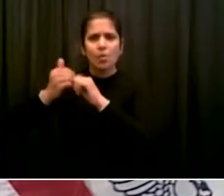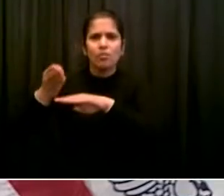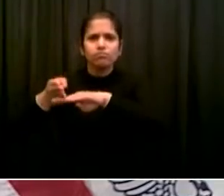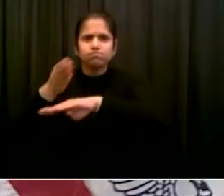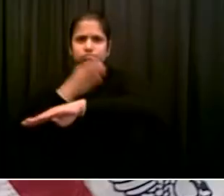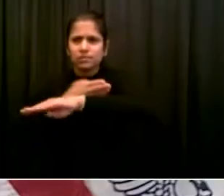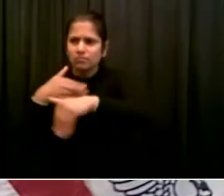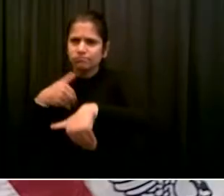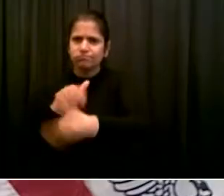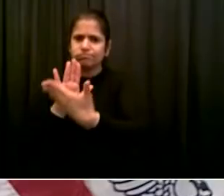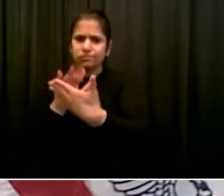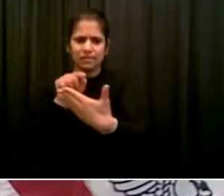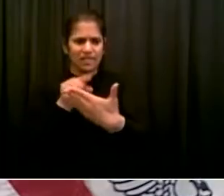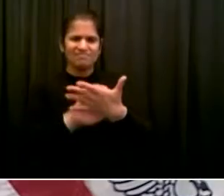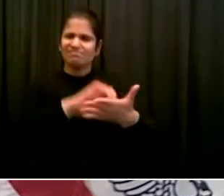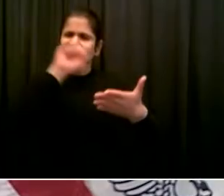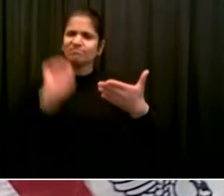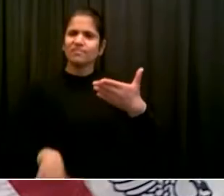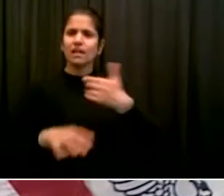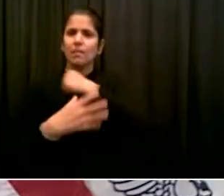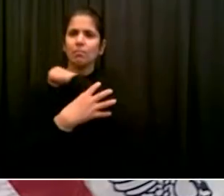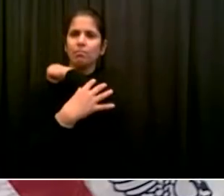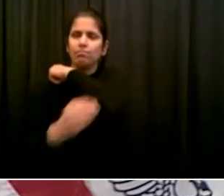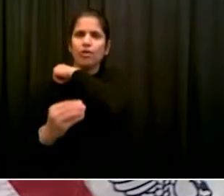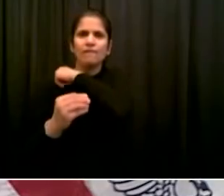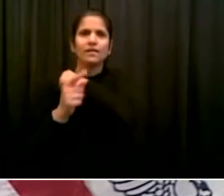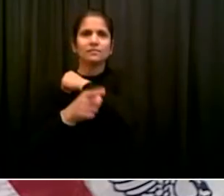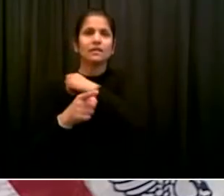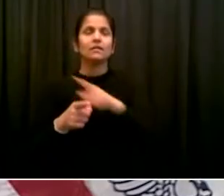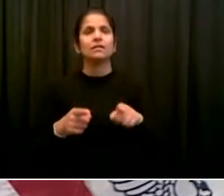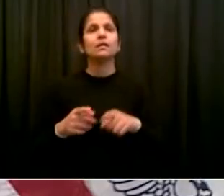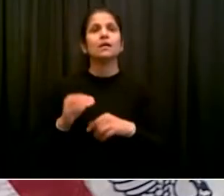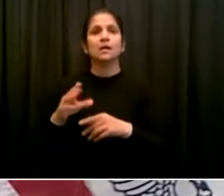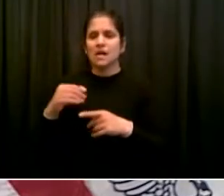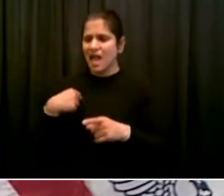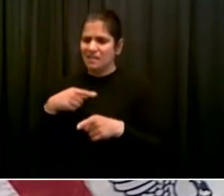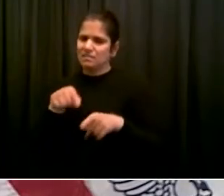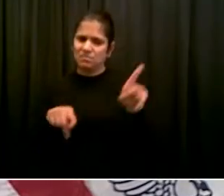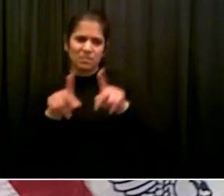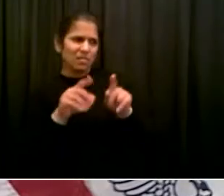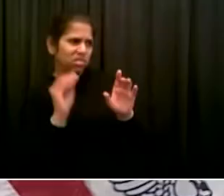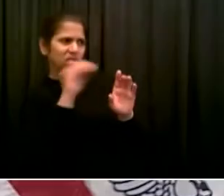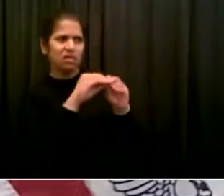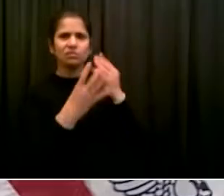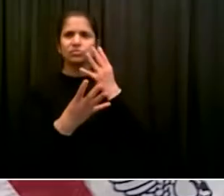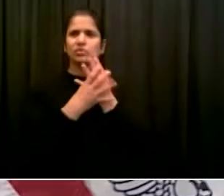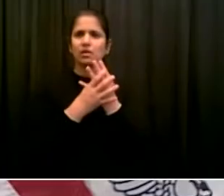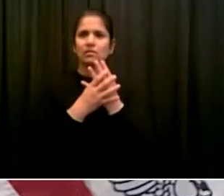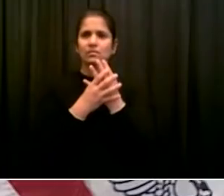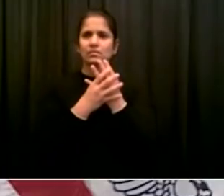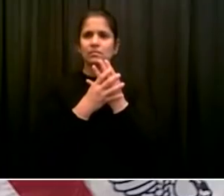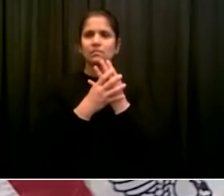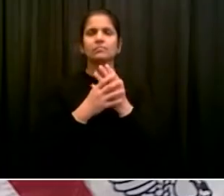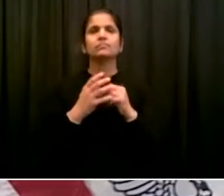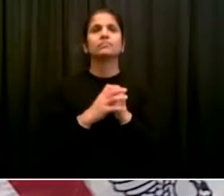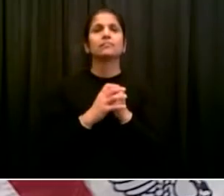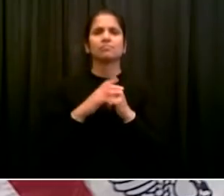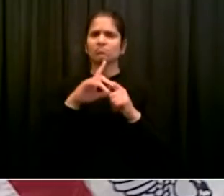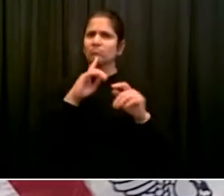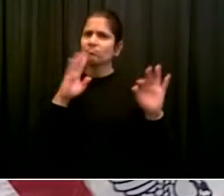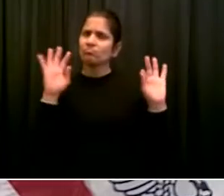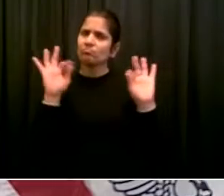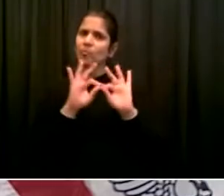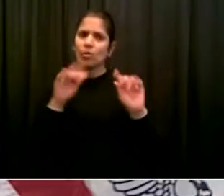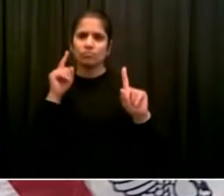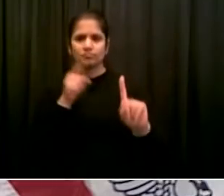in the criminal justice system. And that's one of the things, and I'll turn to Jennifer and Arva because this is one of the key points. God forbid someone does have involvement with the criminal